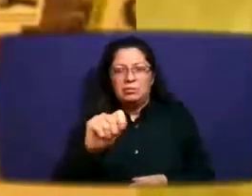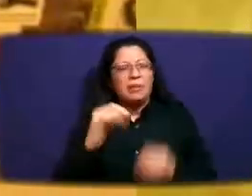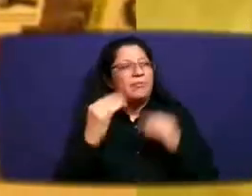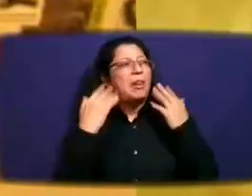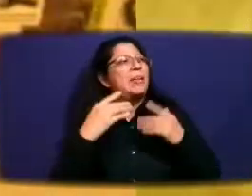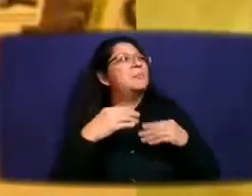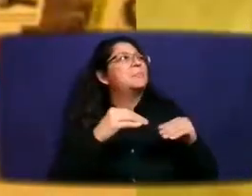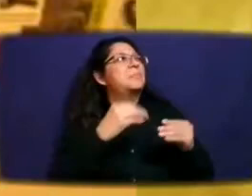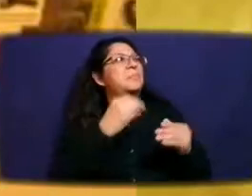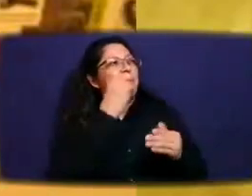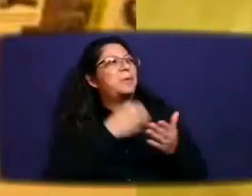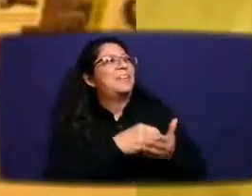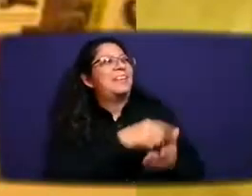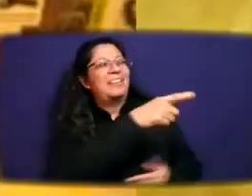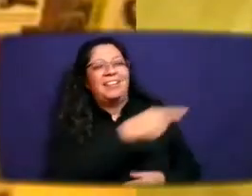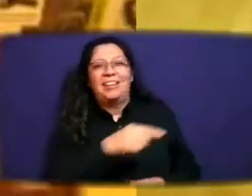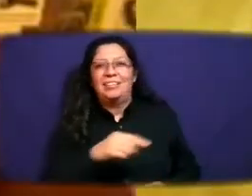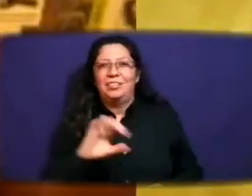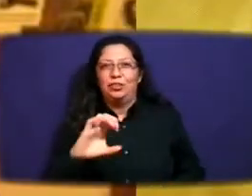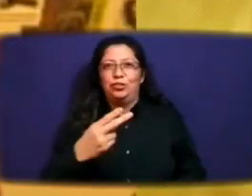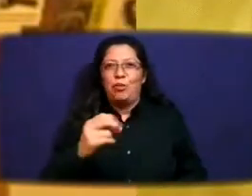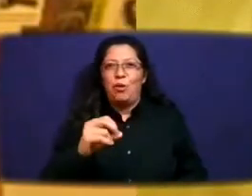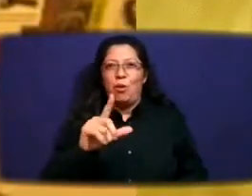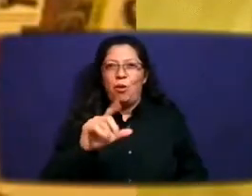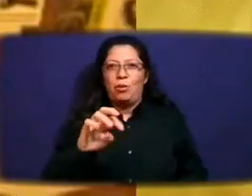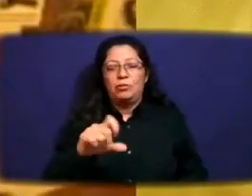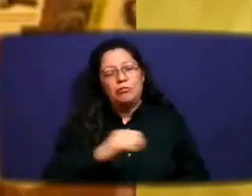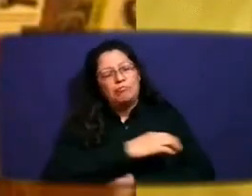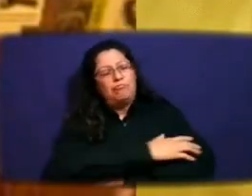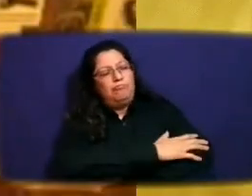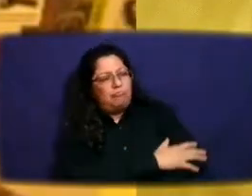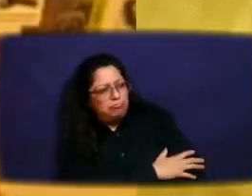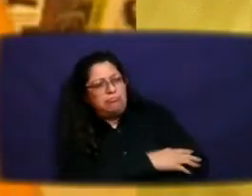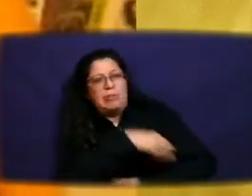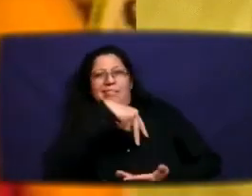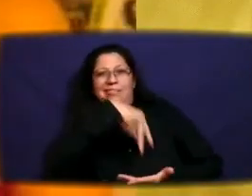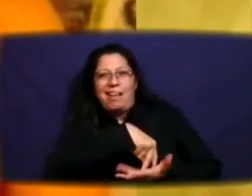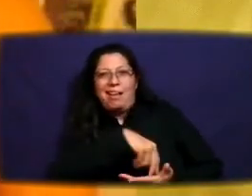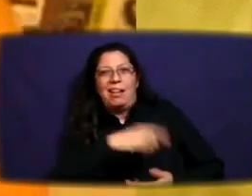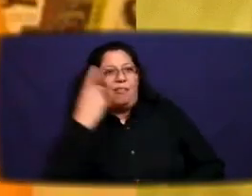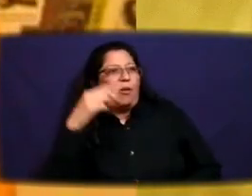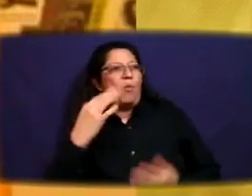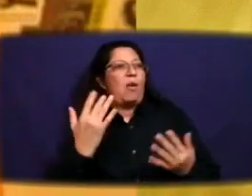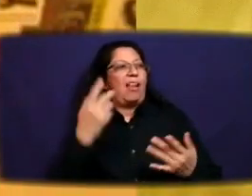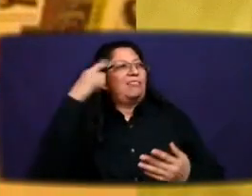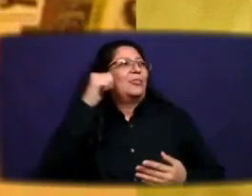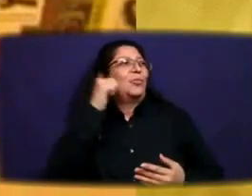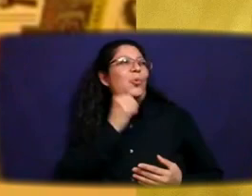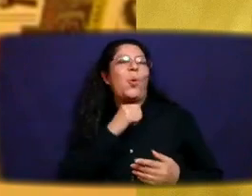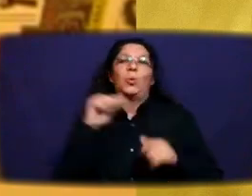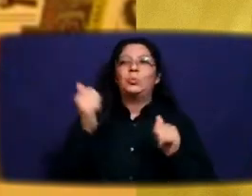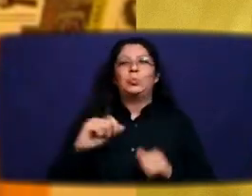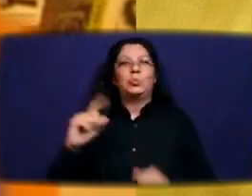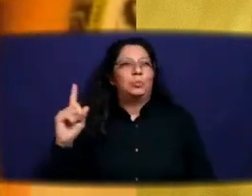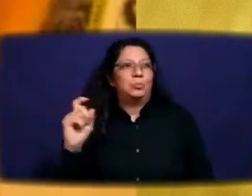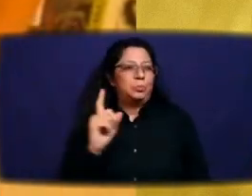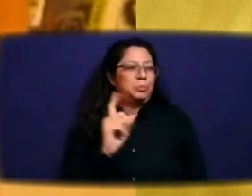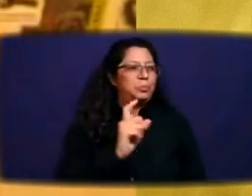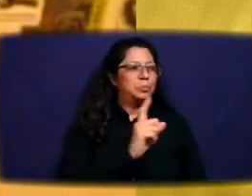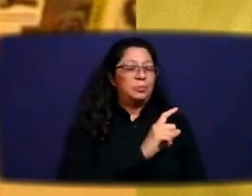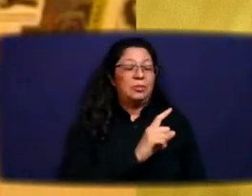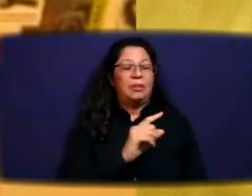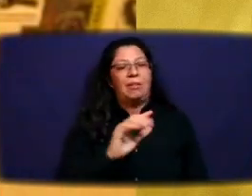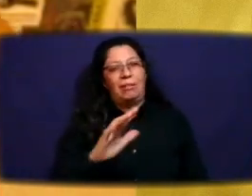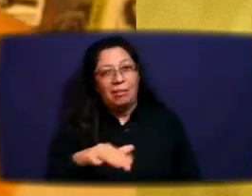on Blaves, where the cholos like to pass the time waiting for the girls to pass by. So